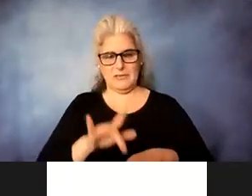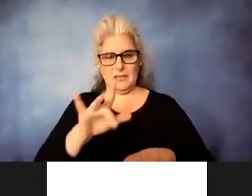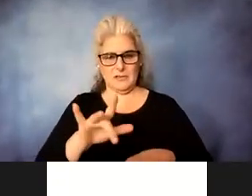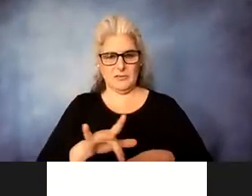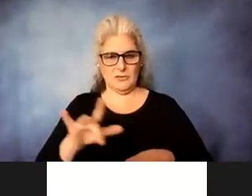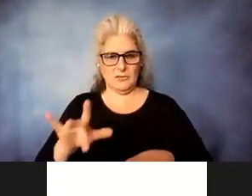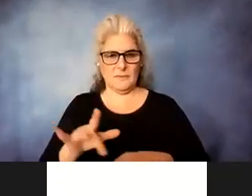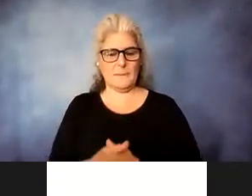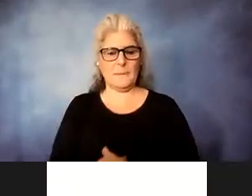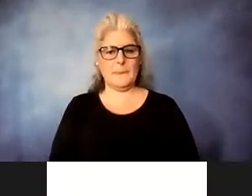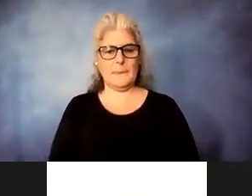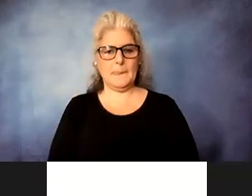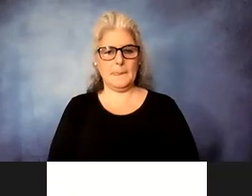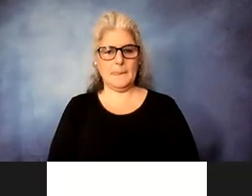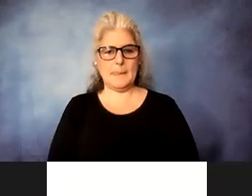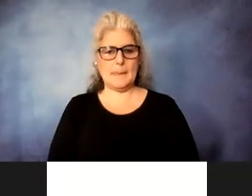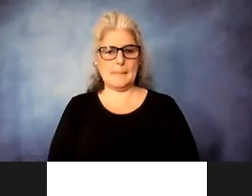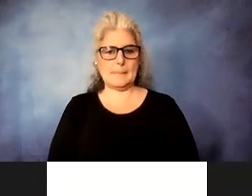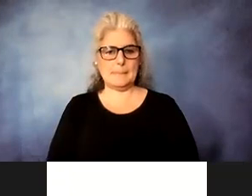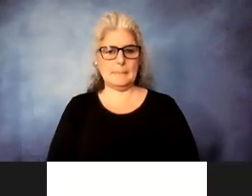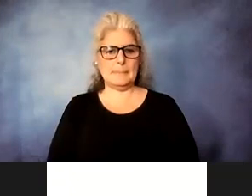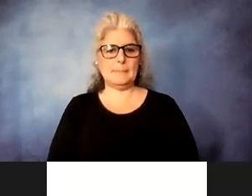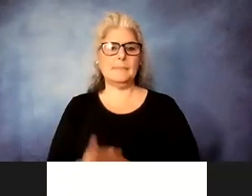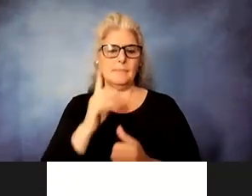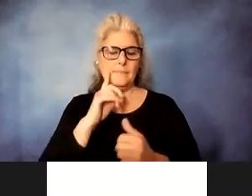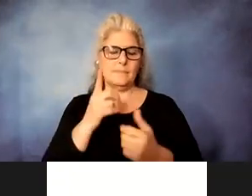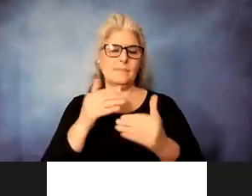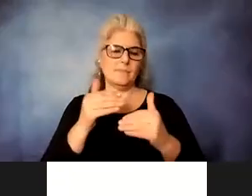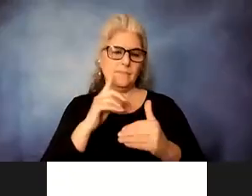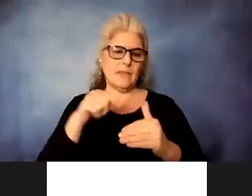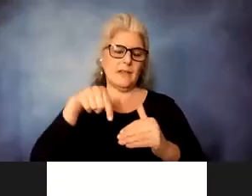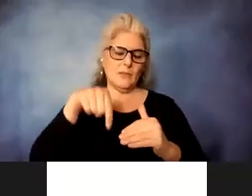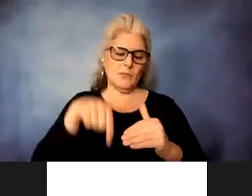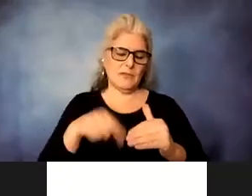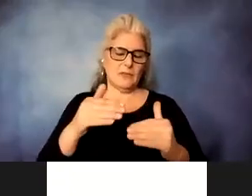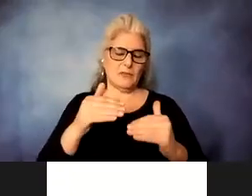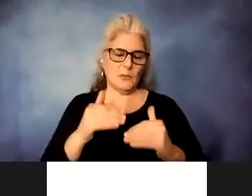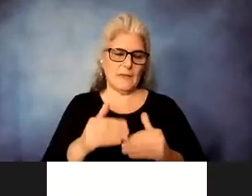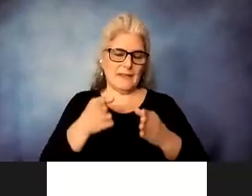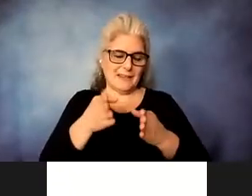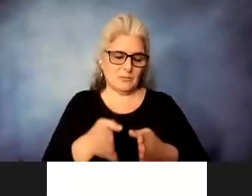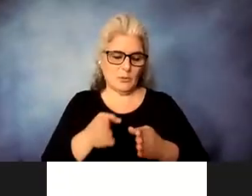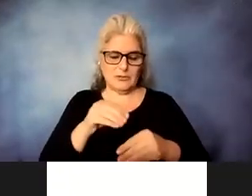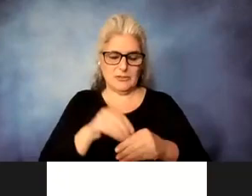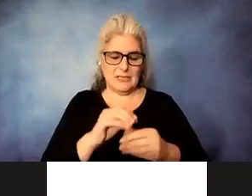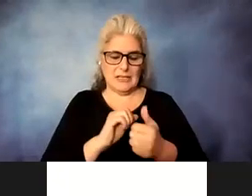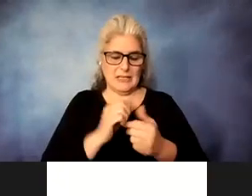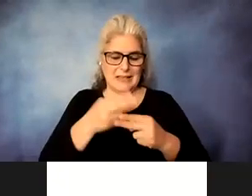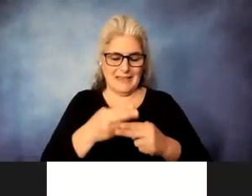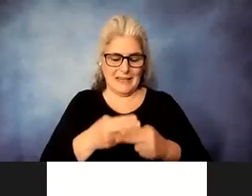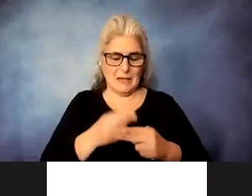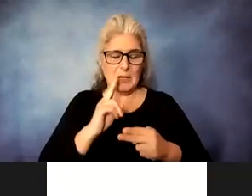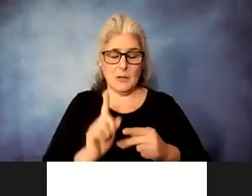Pressing the down arrow key will move to the next candidate or choice within a contest. Pressing the up arrow key will move to the previous